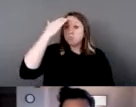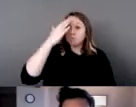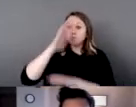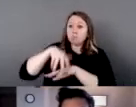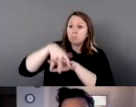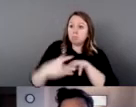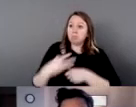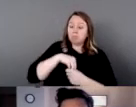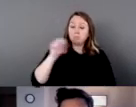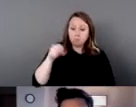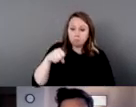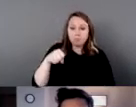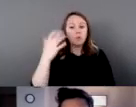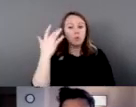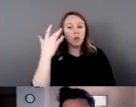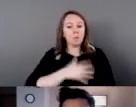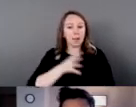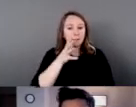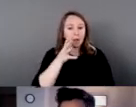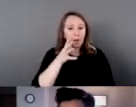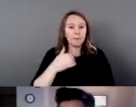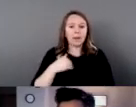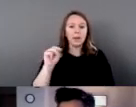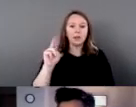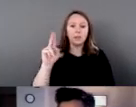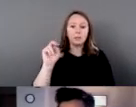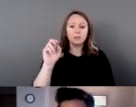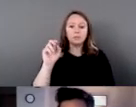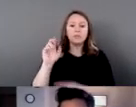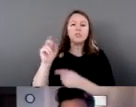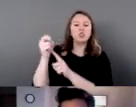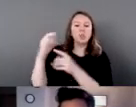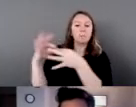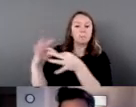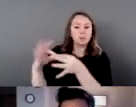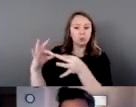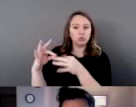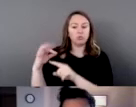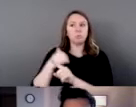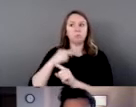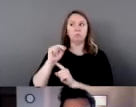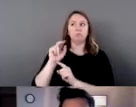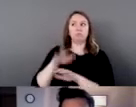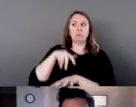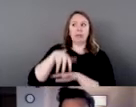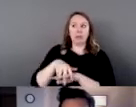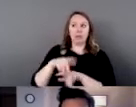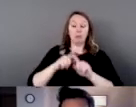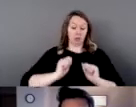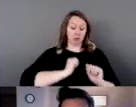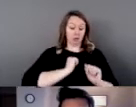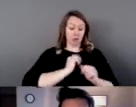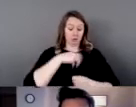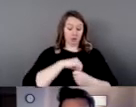only because my mom had, you know, mentioned, you know, that I was Native, but I had never identified a Native. I always identified as